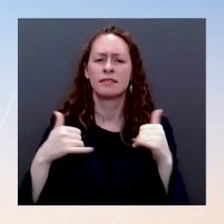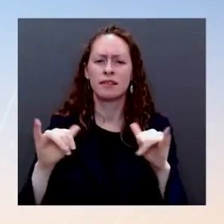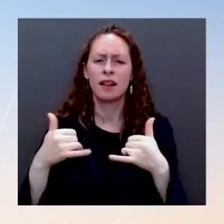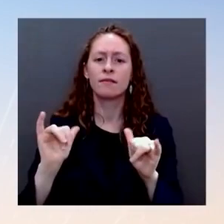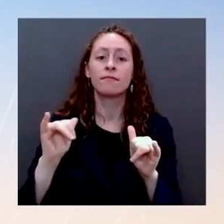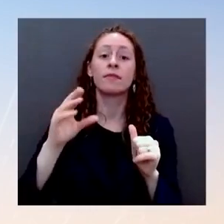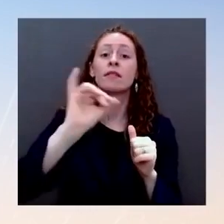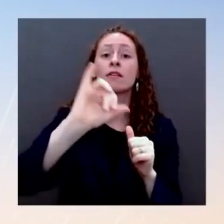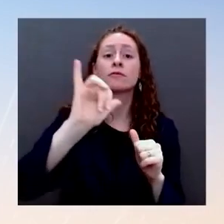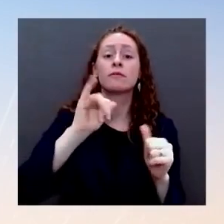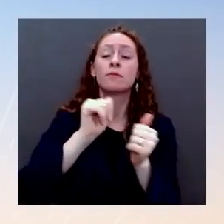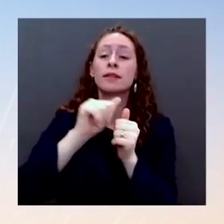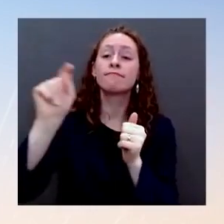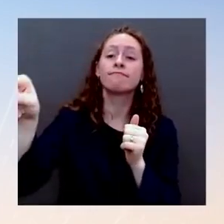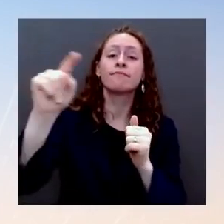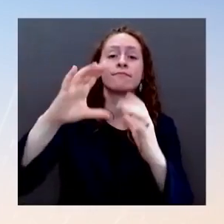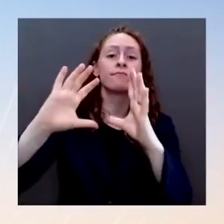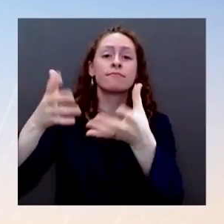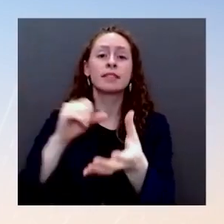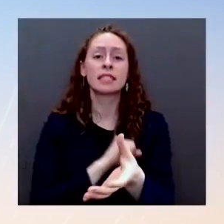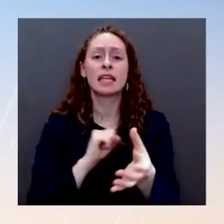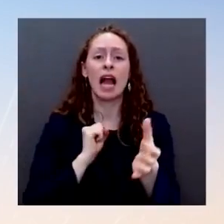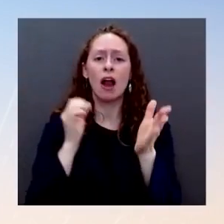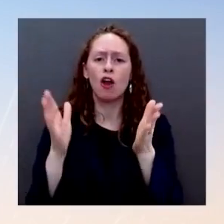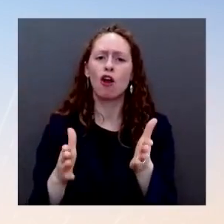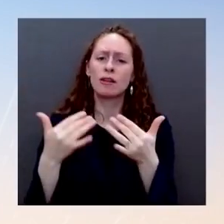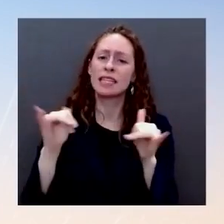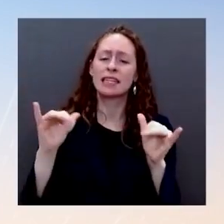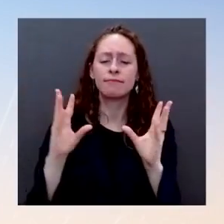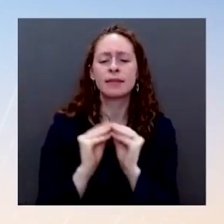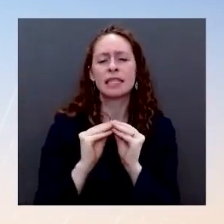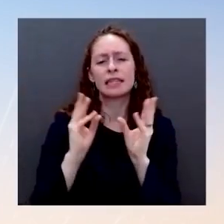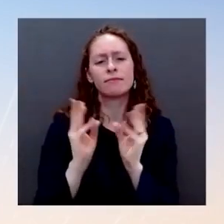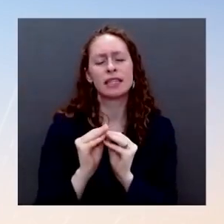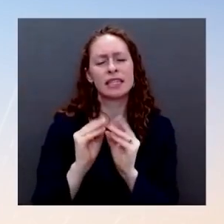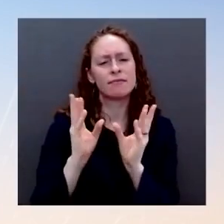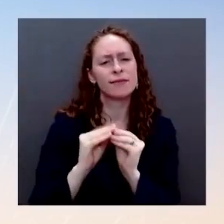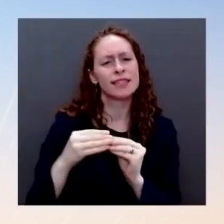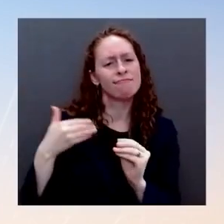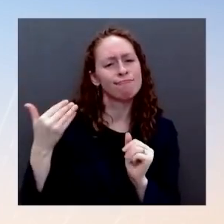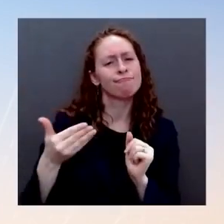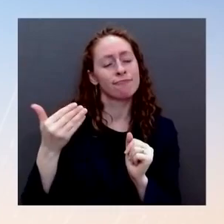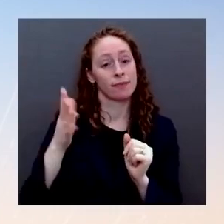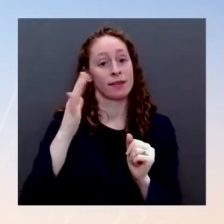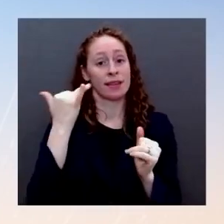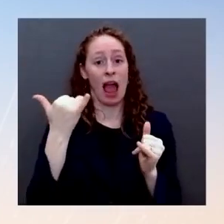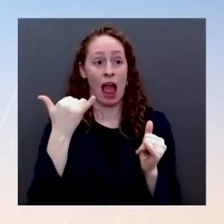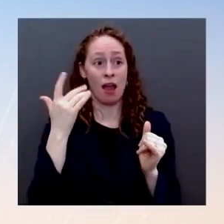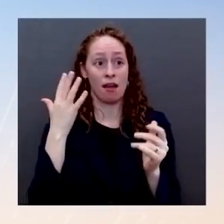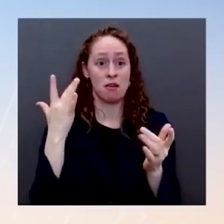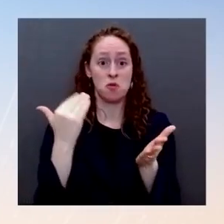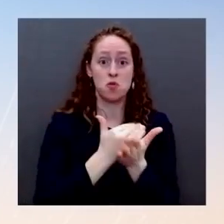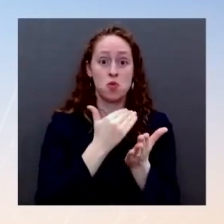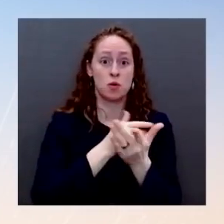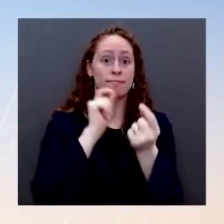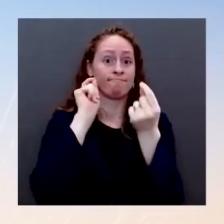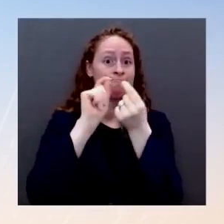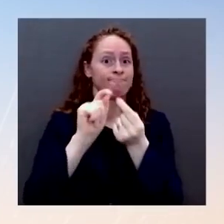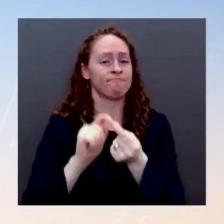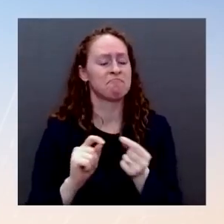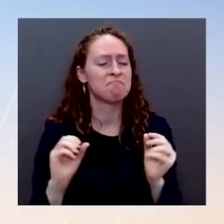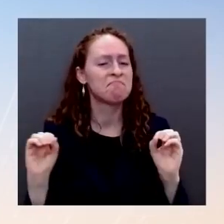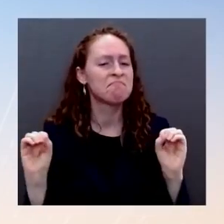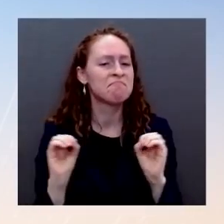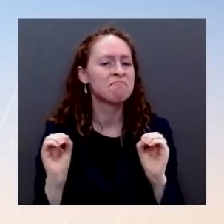detail from here. And I would also just reiterate that the president sees and recognizes and values the contribution of the